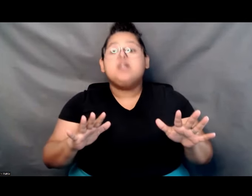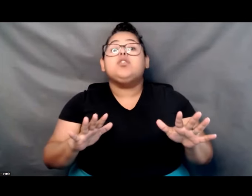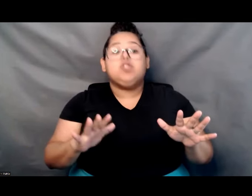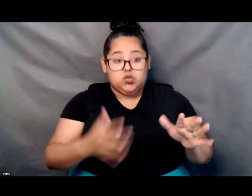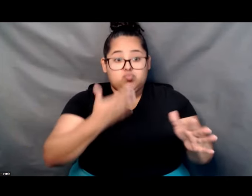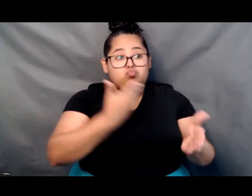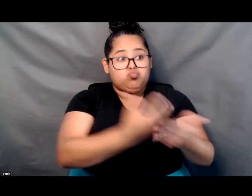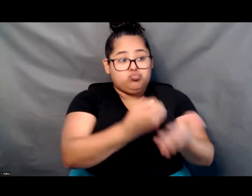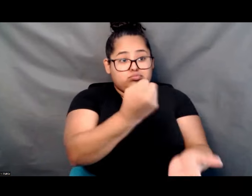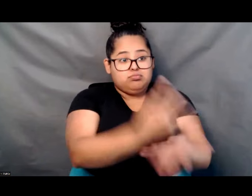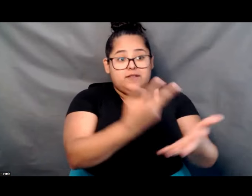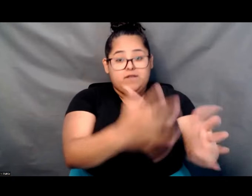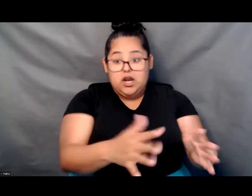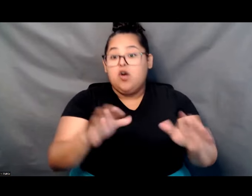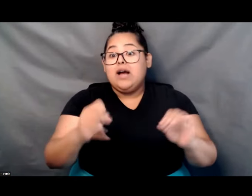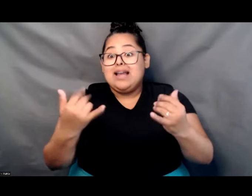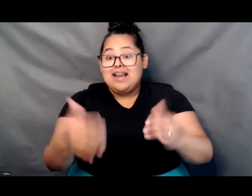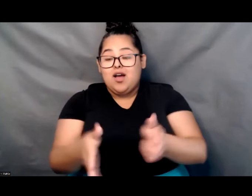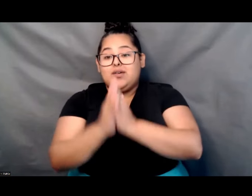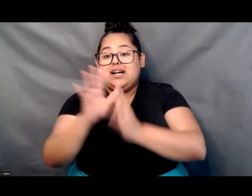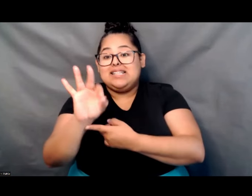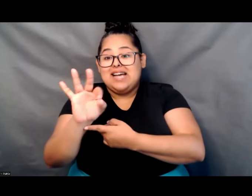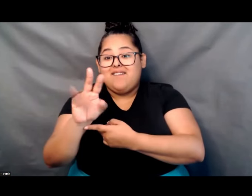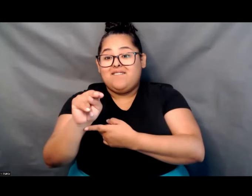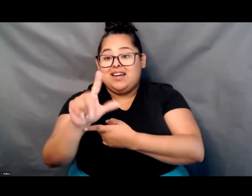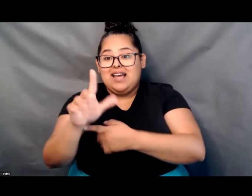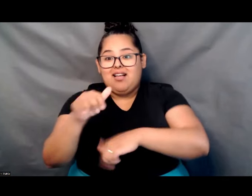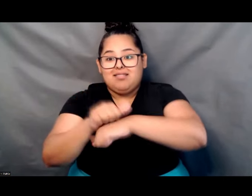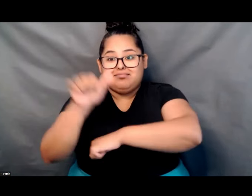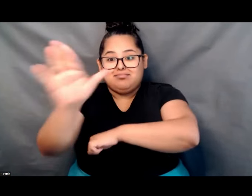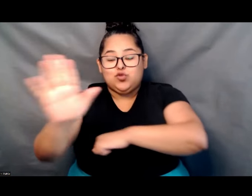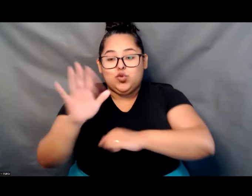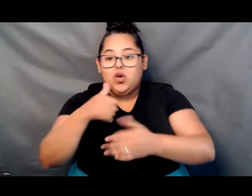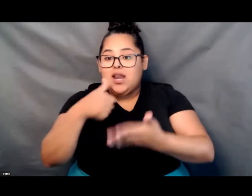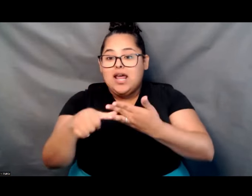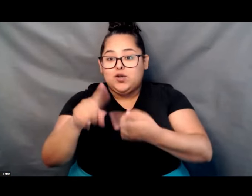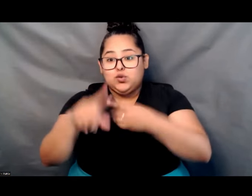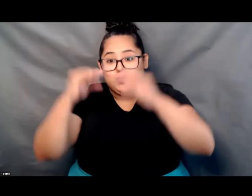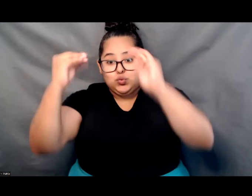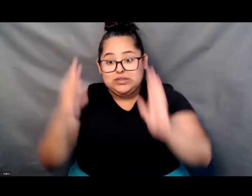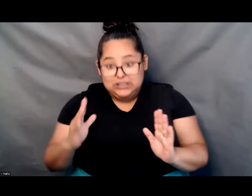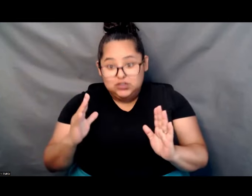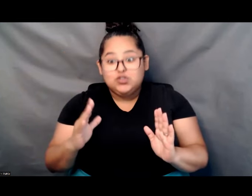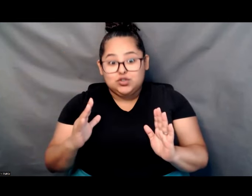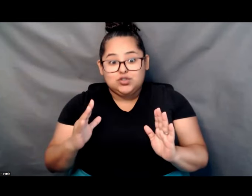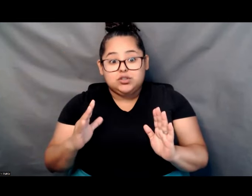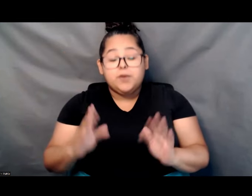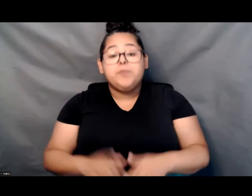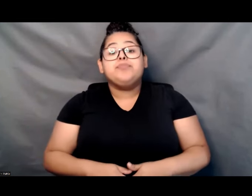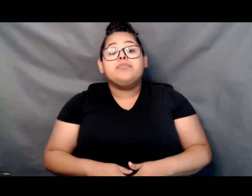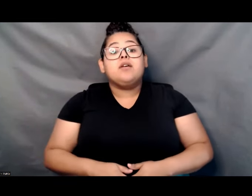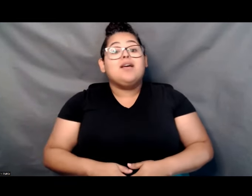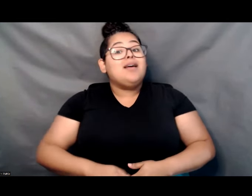instructors. Again, we're going to also attach a video that has how to send your accommodations to your teachers. And then if you